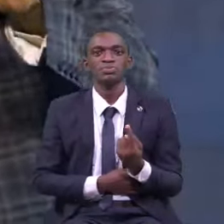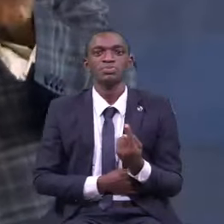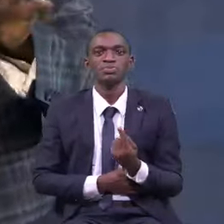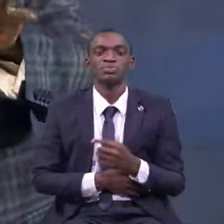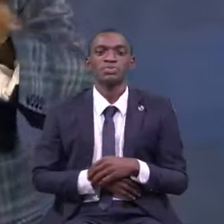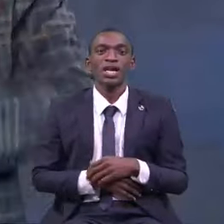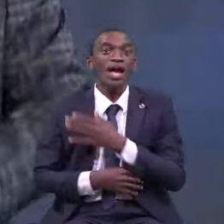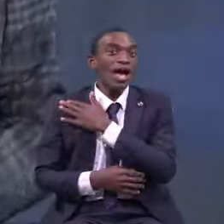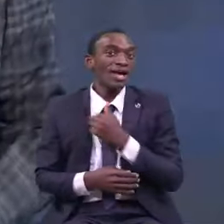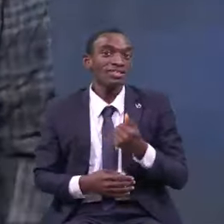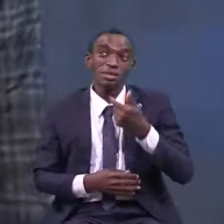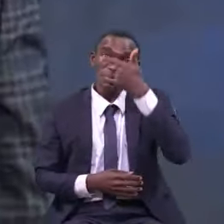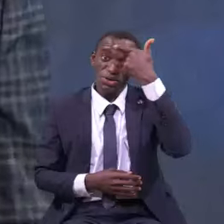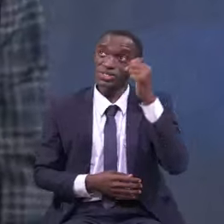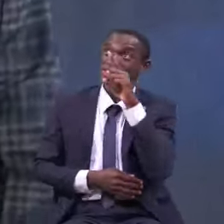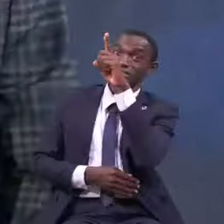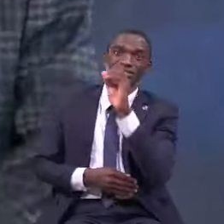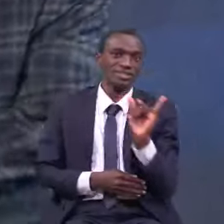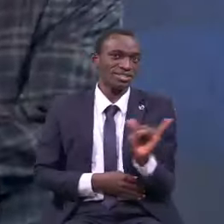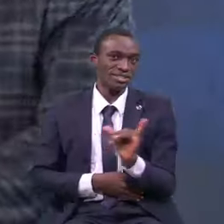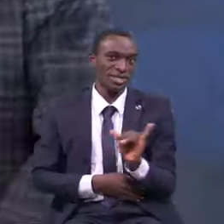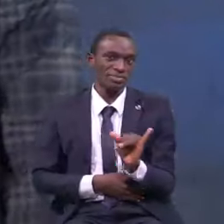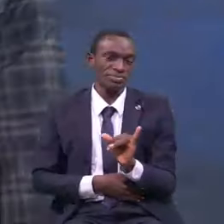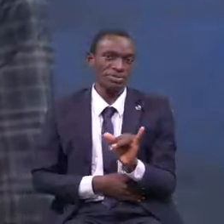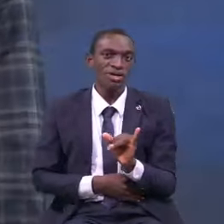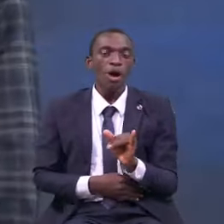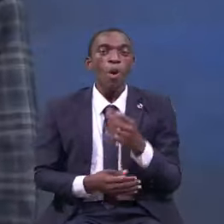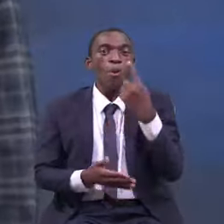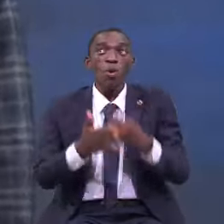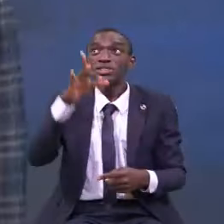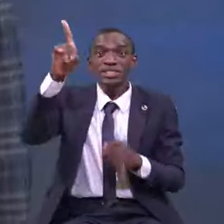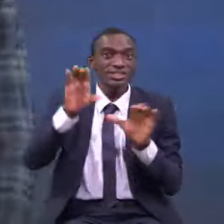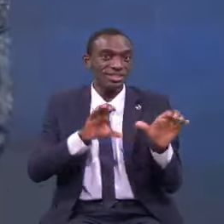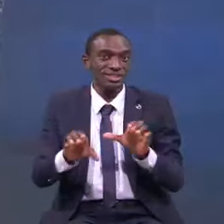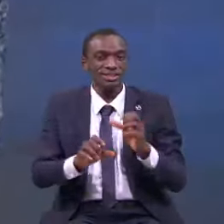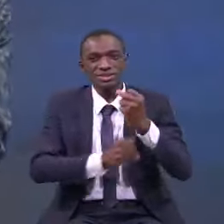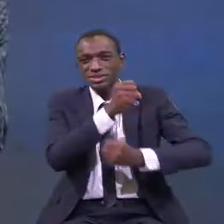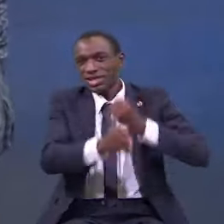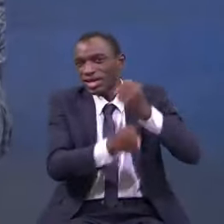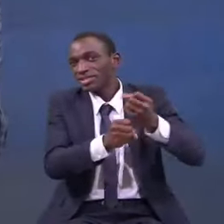And because he's still the same, what he did years ago,